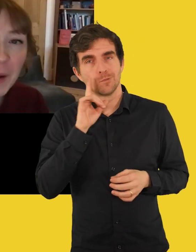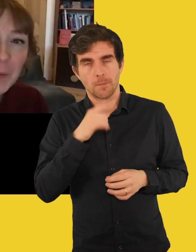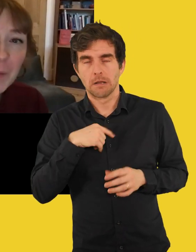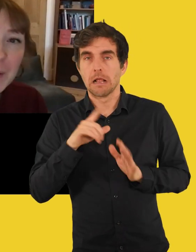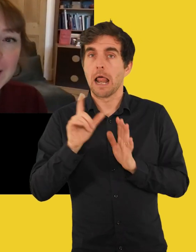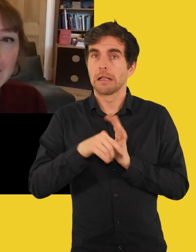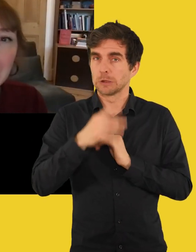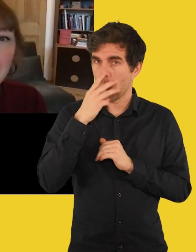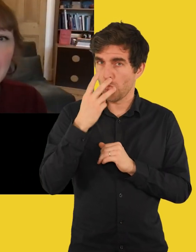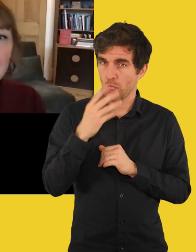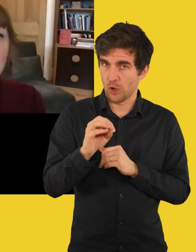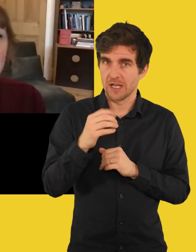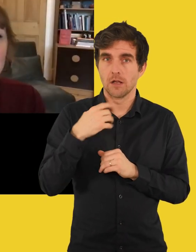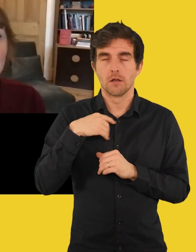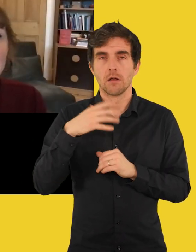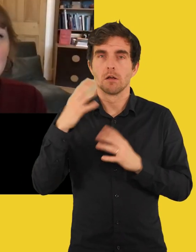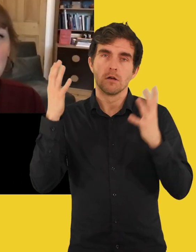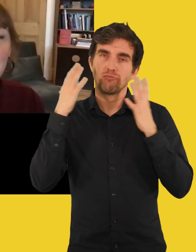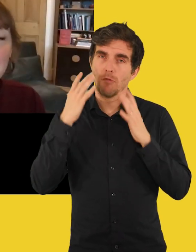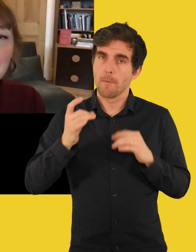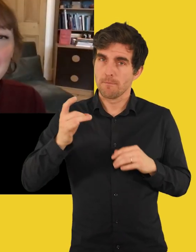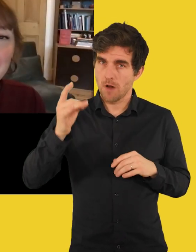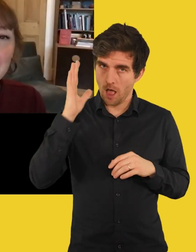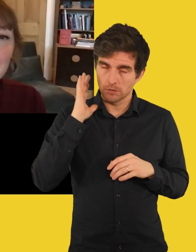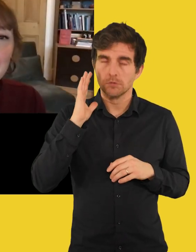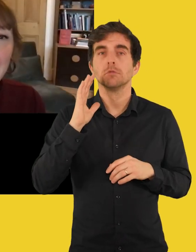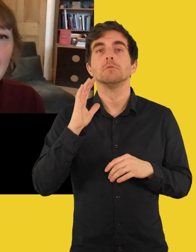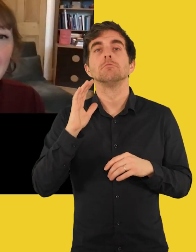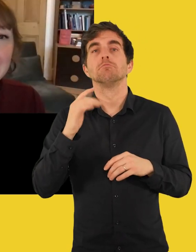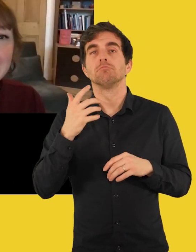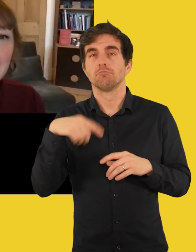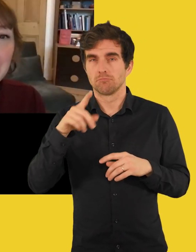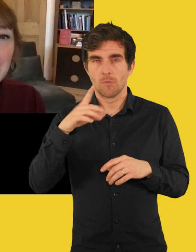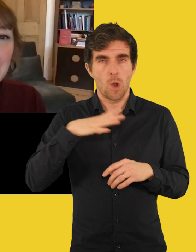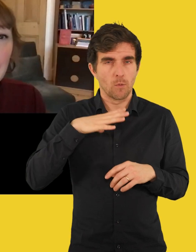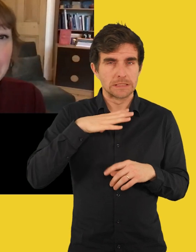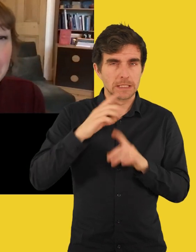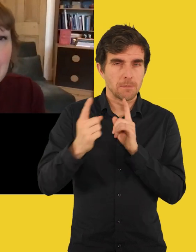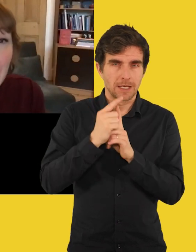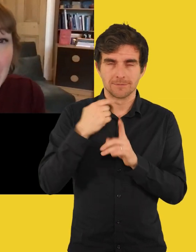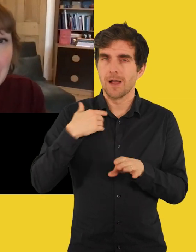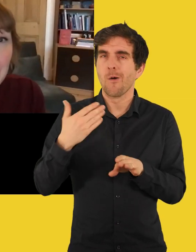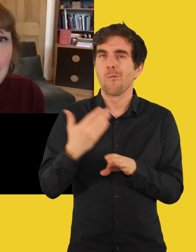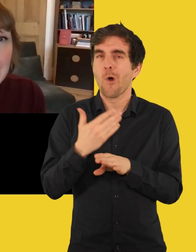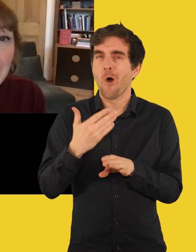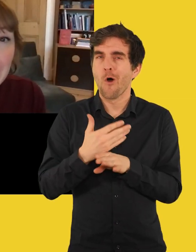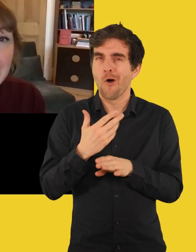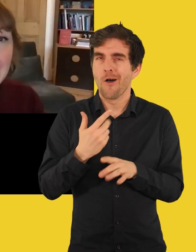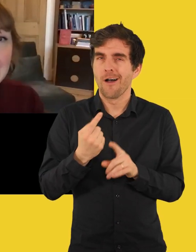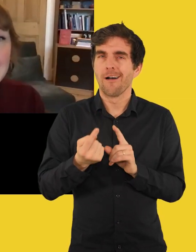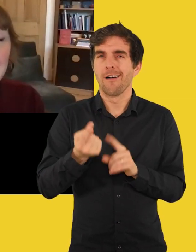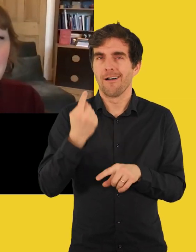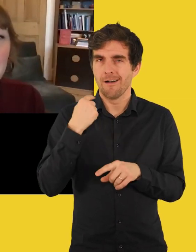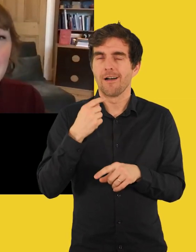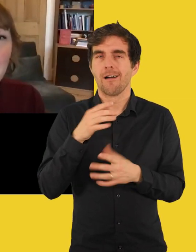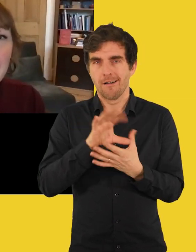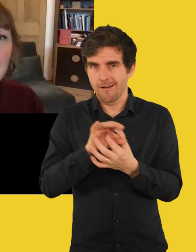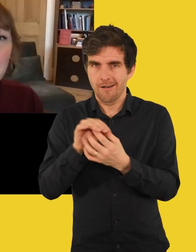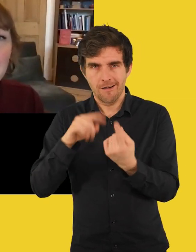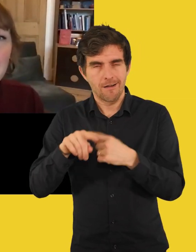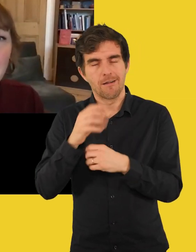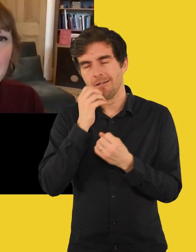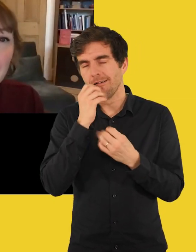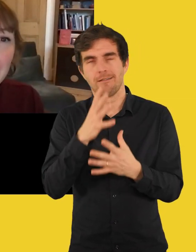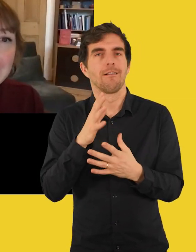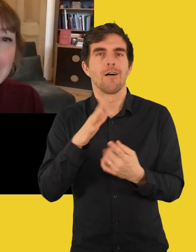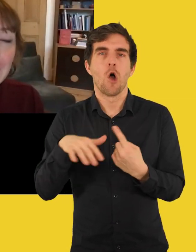I'm a white woman in my late 30s with wavy blonde auburn hair. Some of you may have already met me, as I've been working